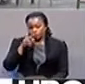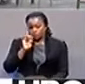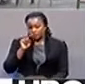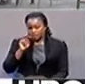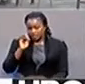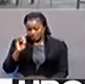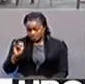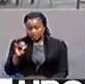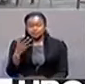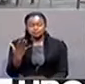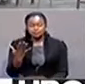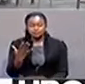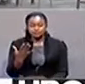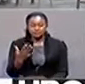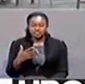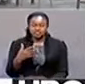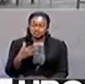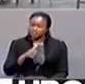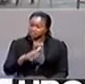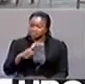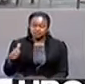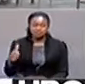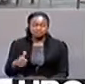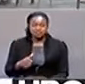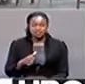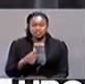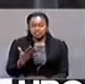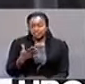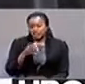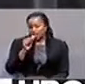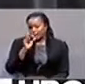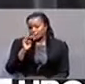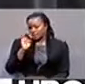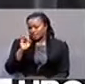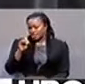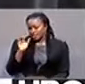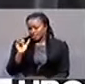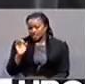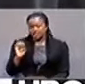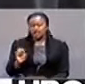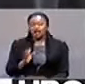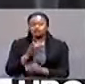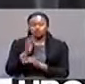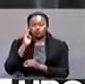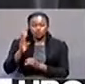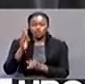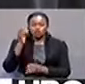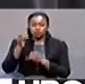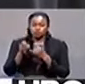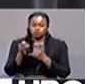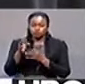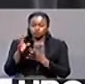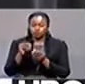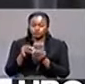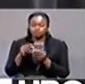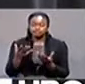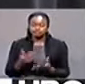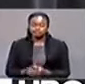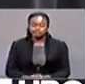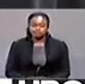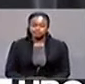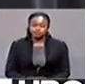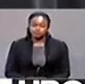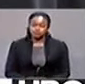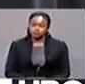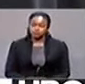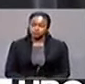Hajat Saida. Nyendoha. Amede. Rakojo. And then we close with the Honorable Moriko. Oh, the Musas. Yes, we'll come.